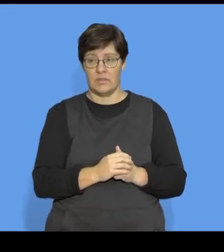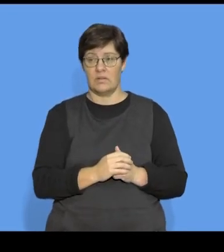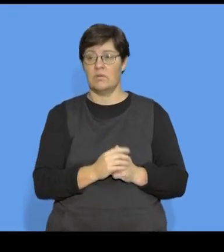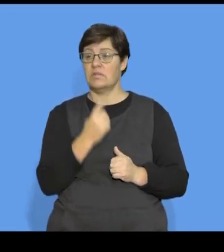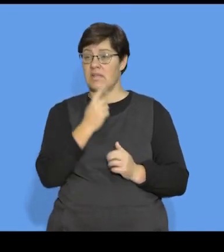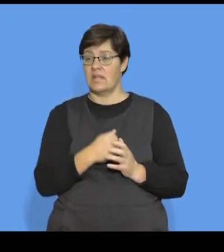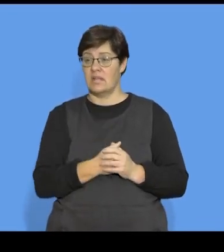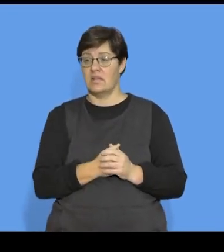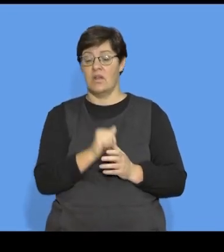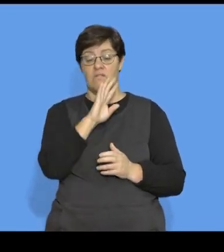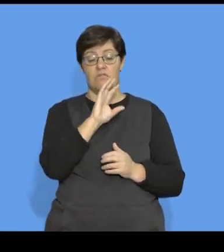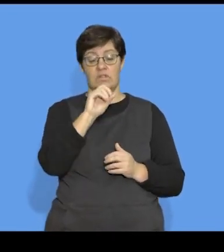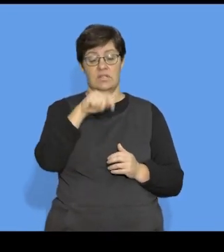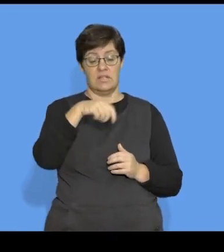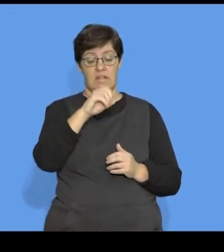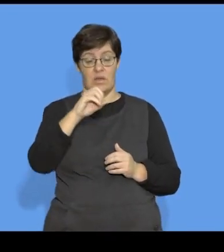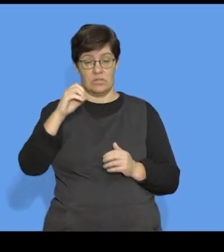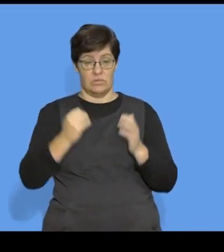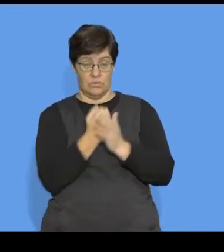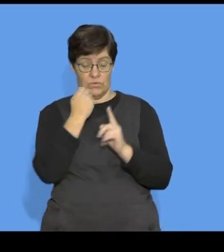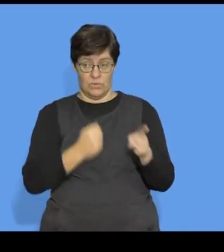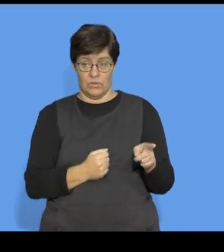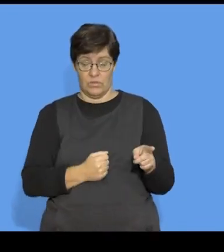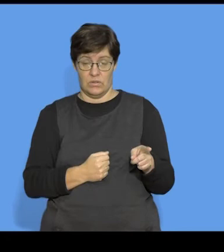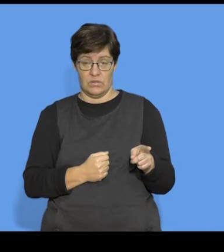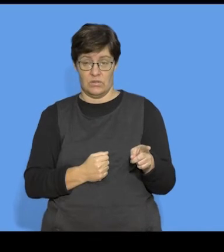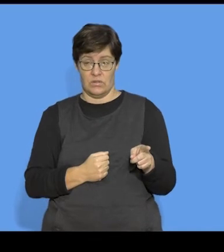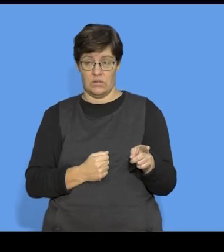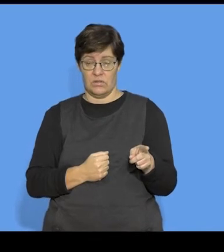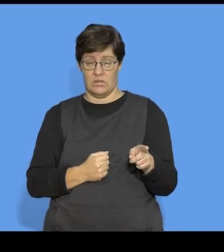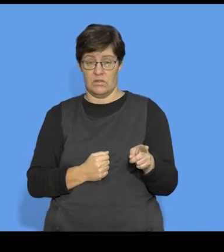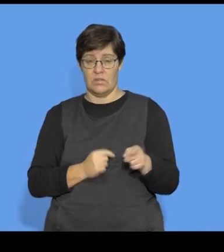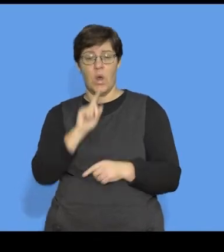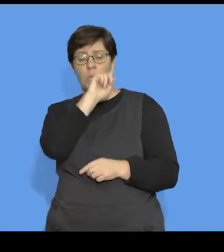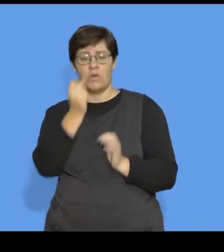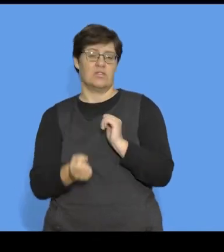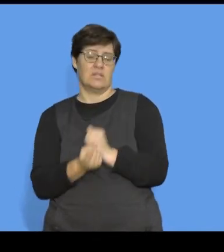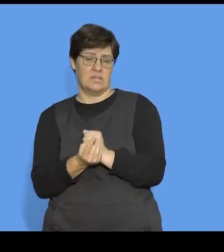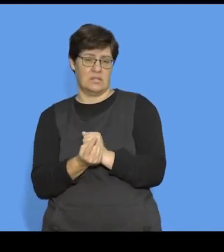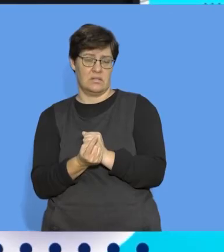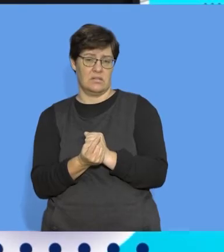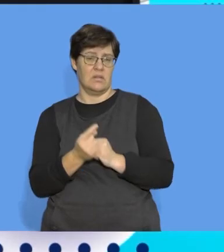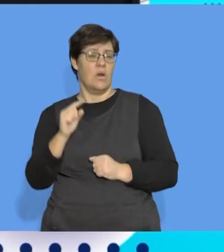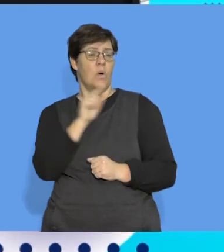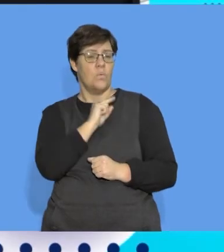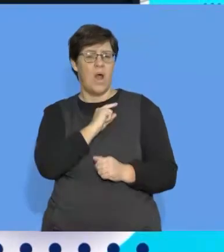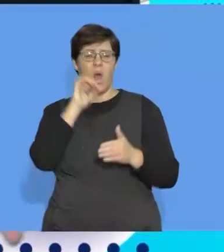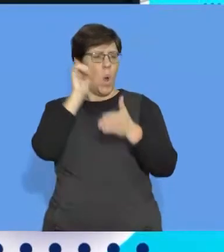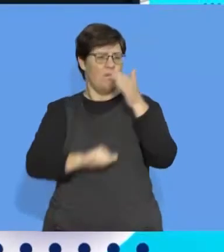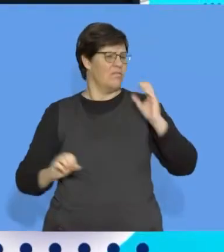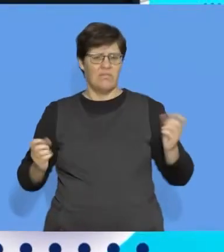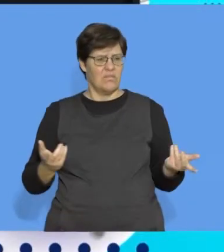now, you say 40,000 is your new equipment. Now, a question just arises here. Why am I